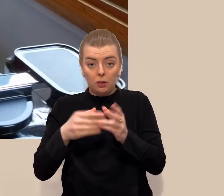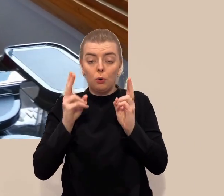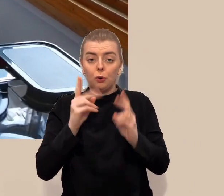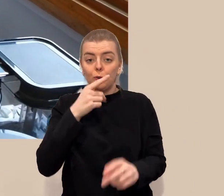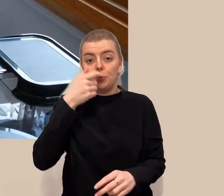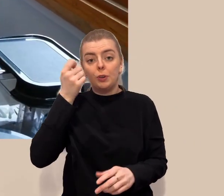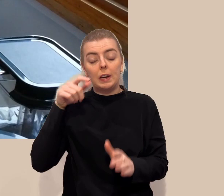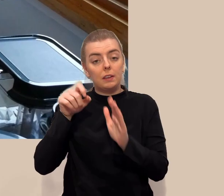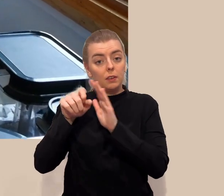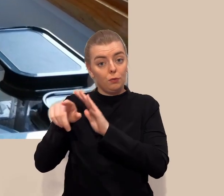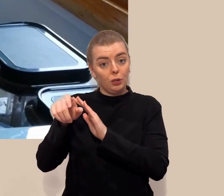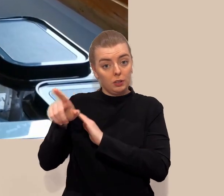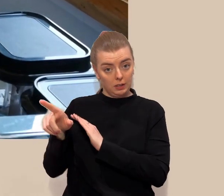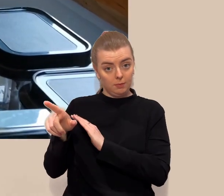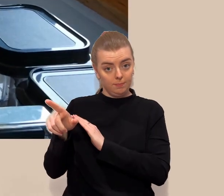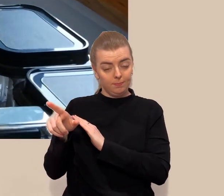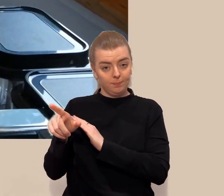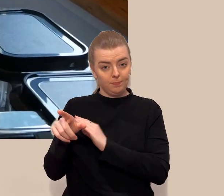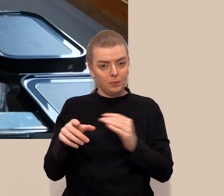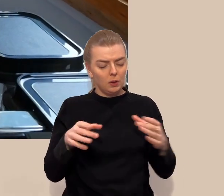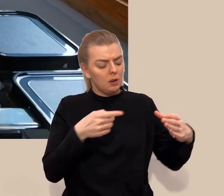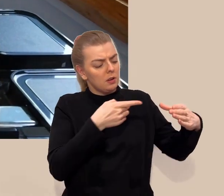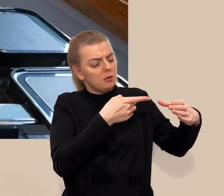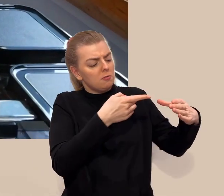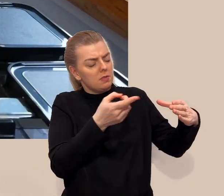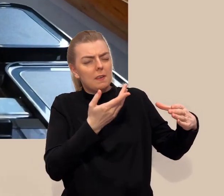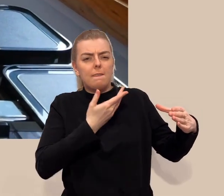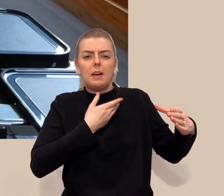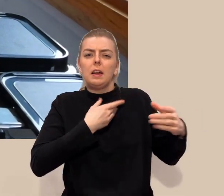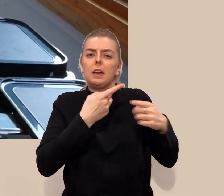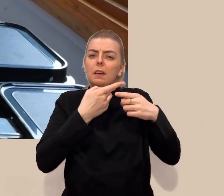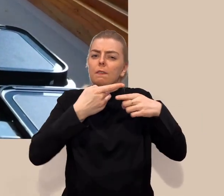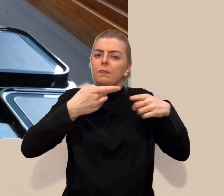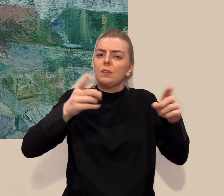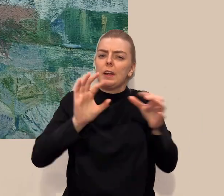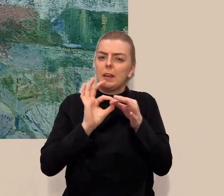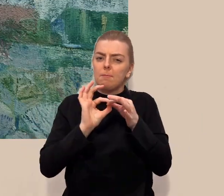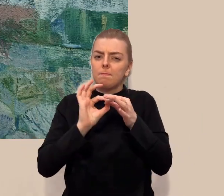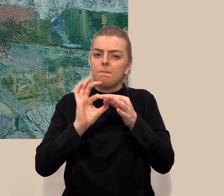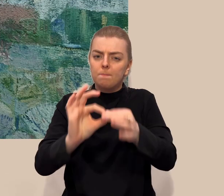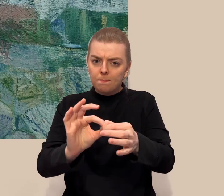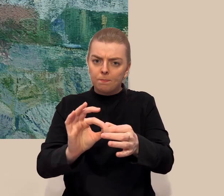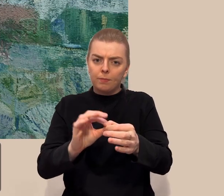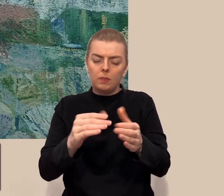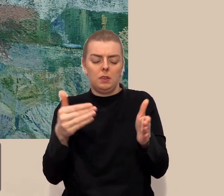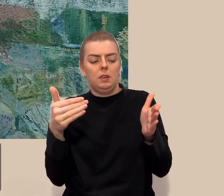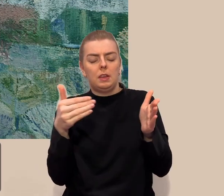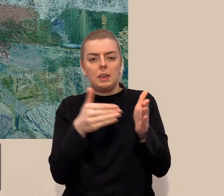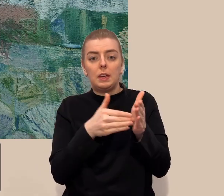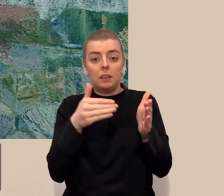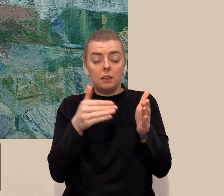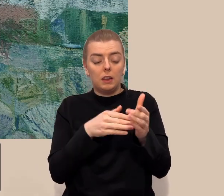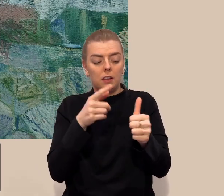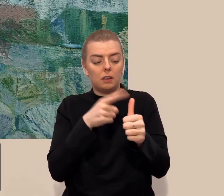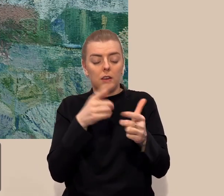some non-disabled people. We're additionally working with some Ukrainian refugees living in the north of Norway. So that's bringing a very mixed